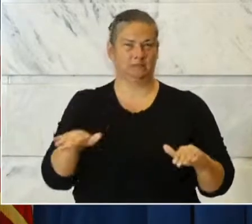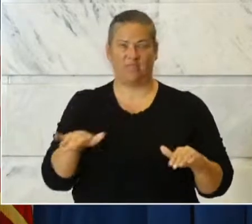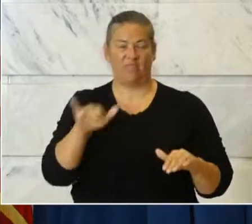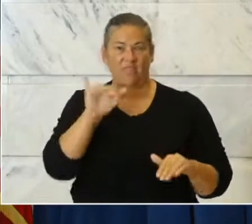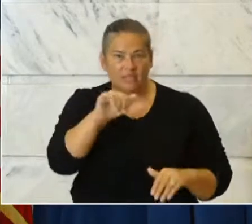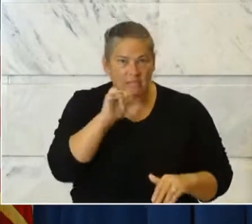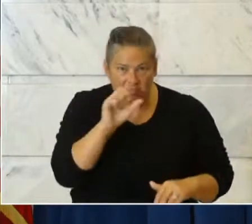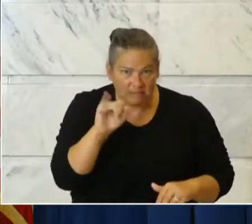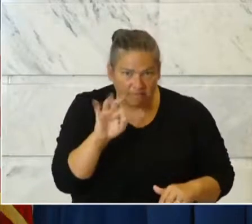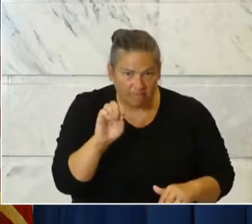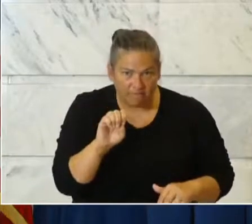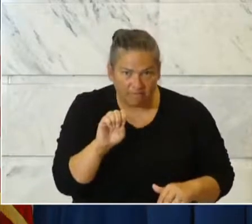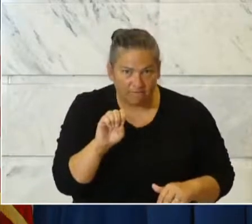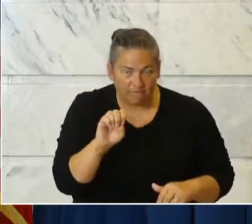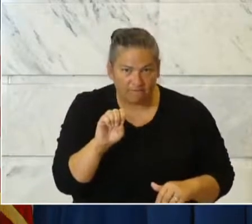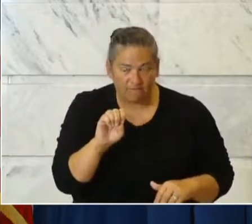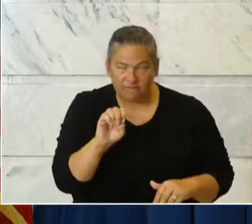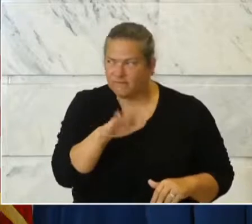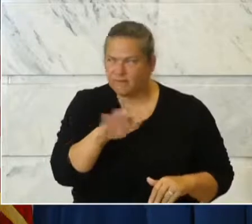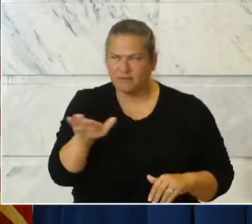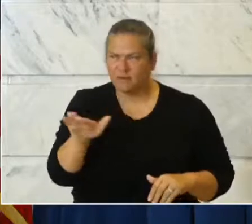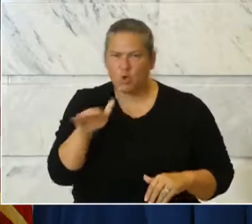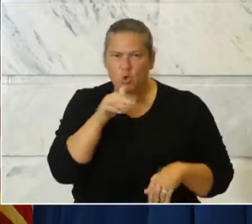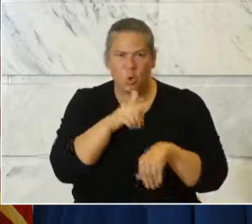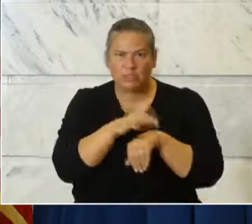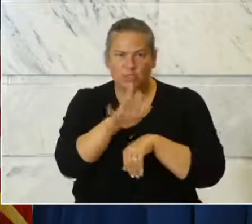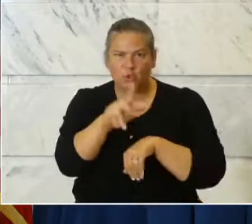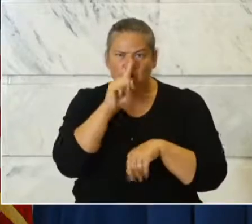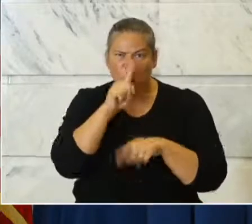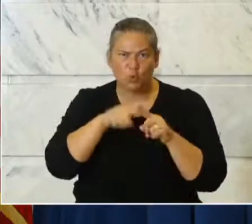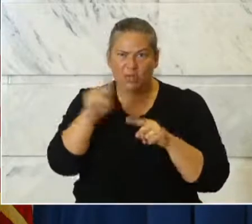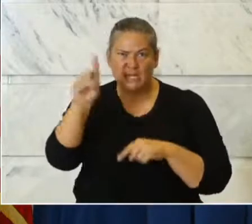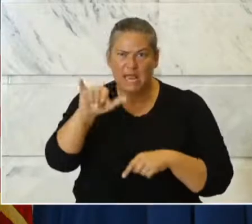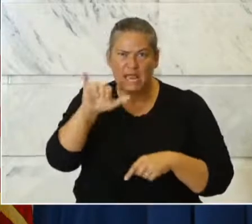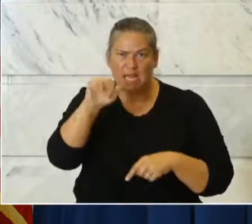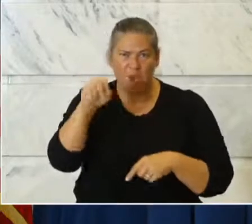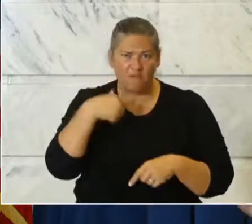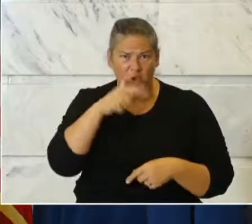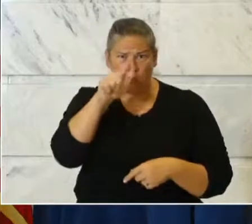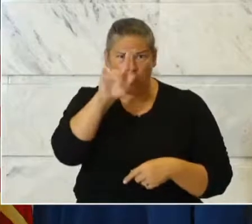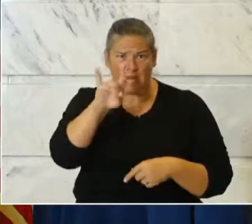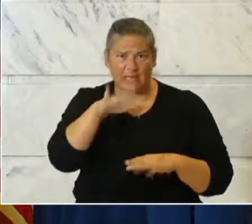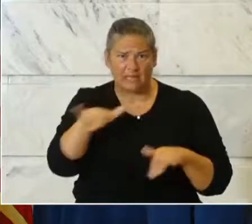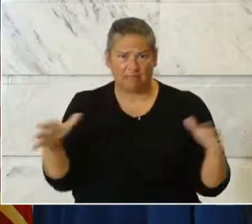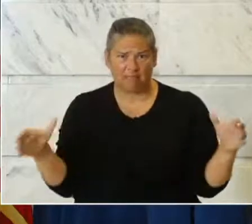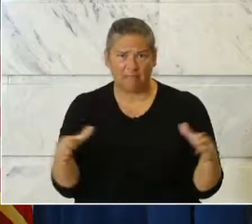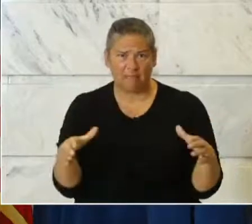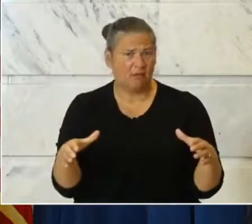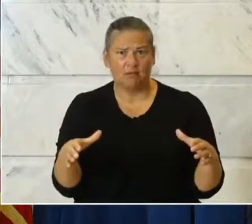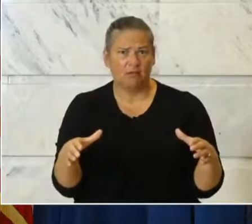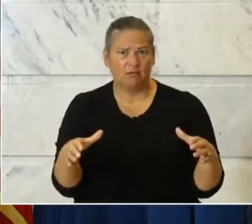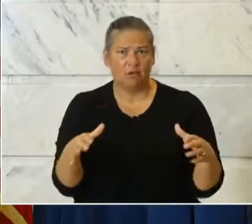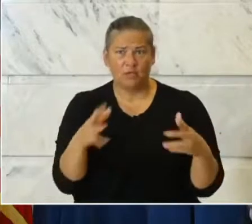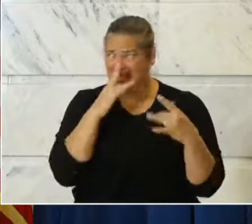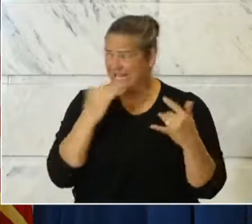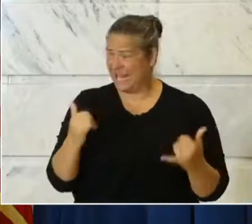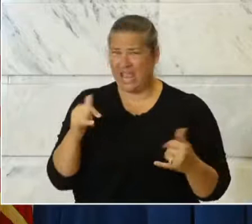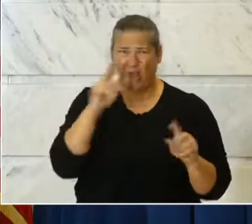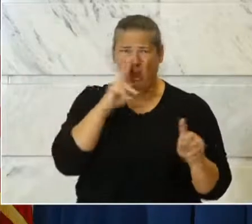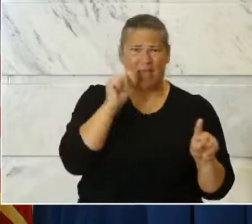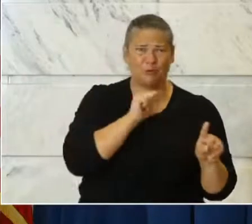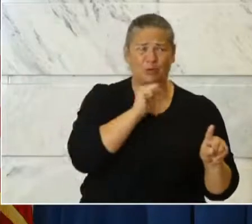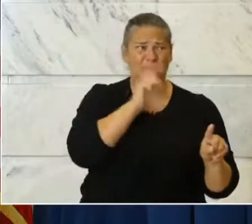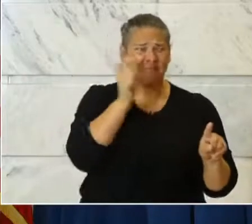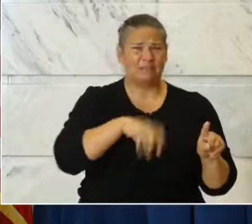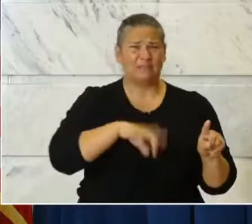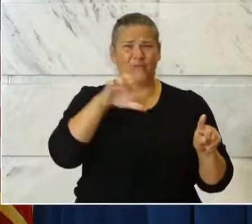safe. Folks, don't send your kids to a daycare where they put 28 kids together at a time where you see what's happening in Arizona, Texas, Florida, and our